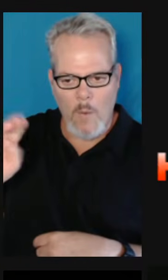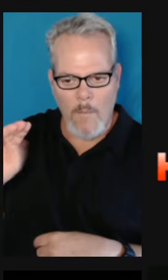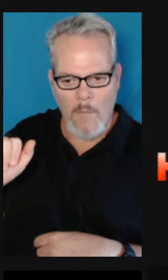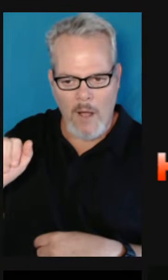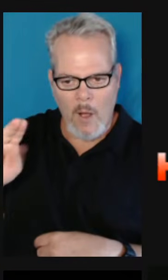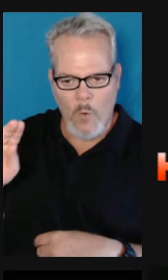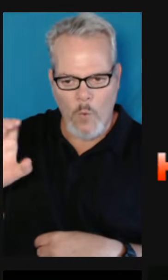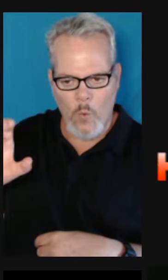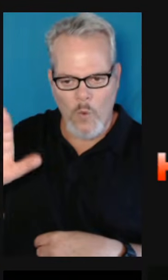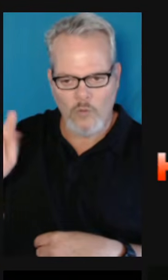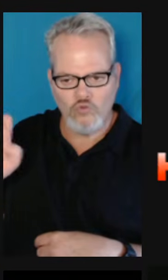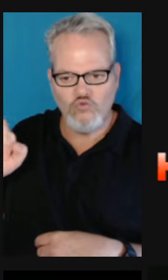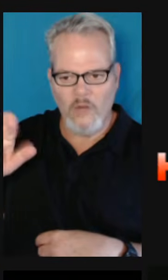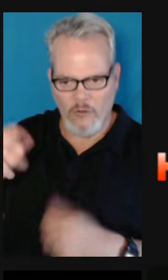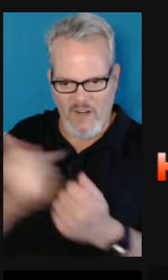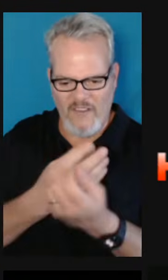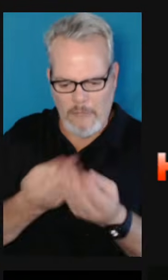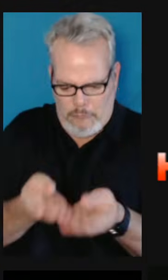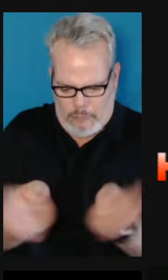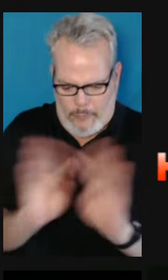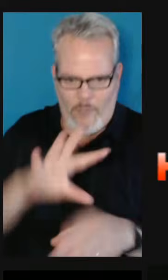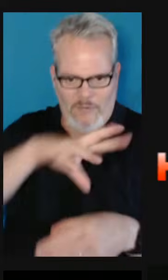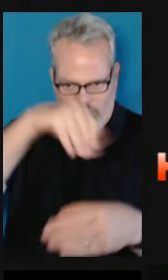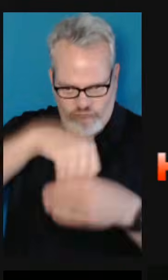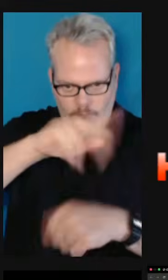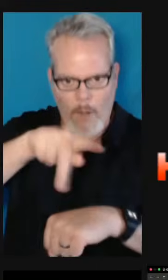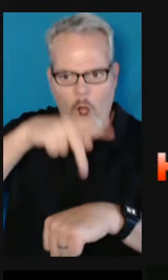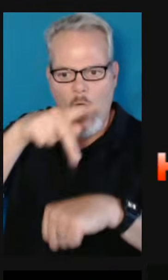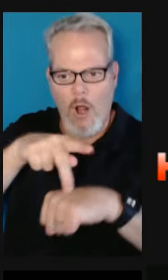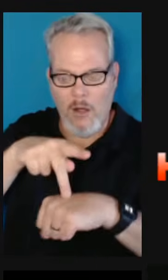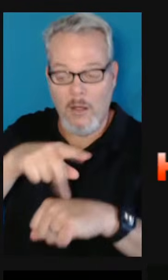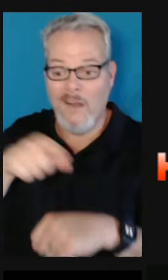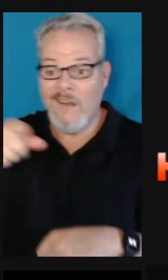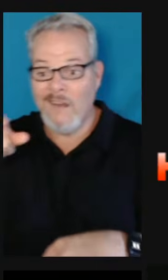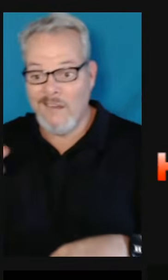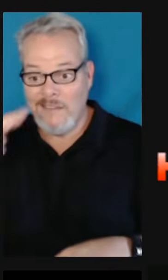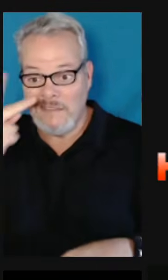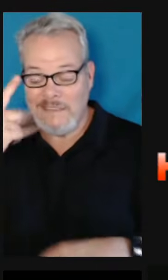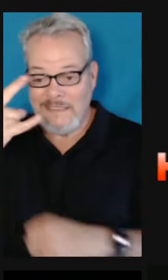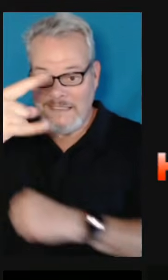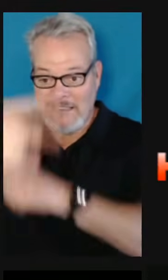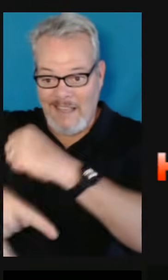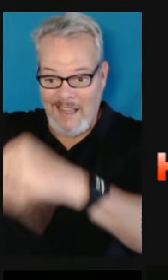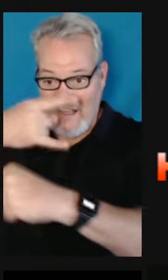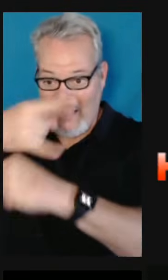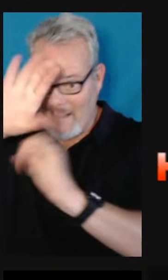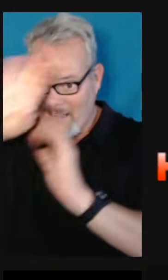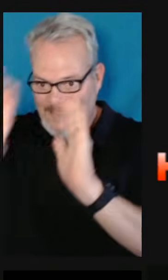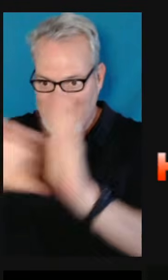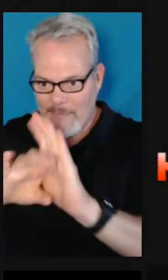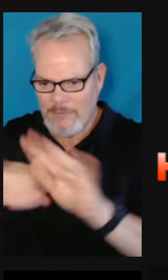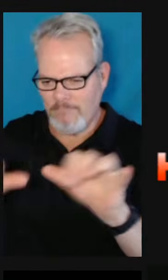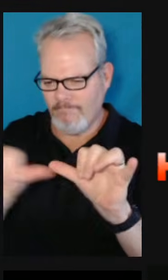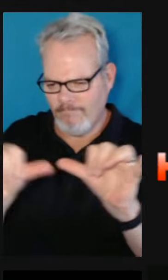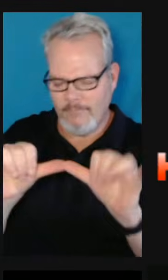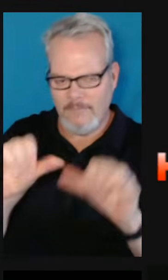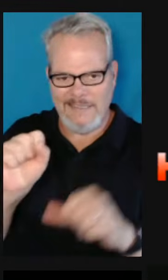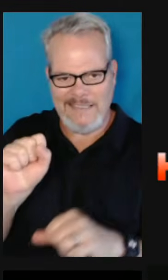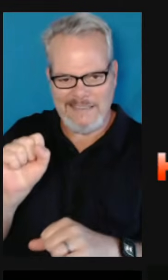viewing areas below them. But we can look at this satellite image measuring the SO2 emissions